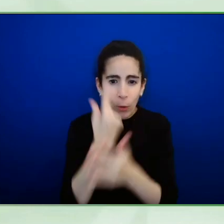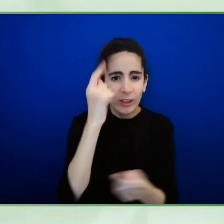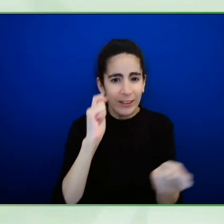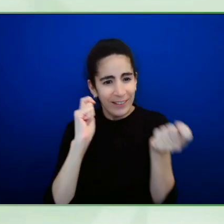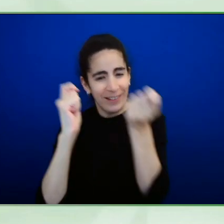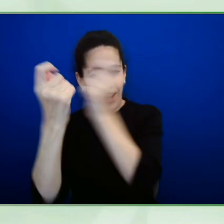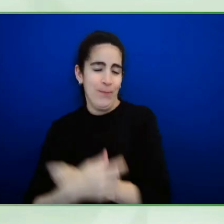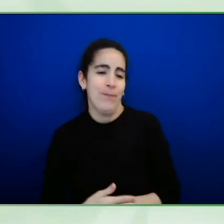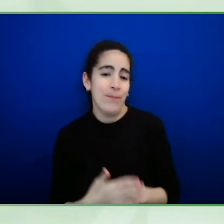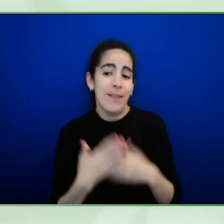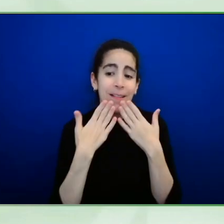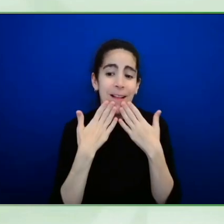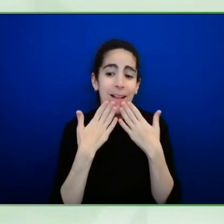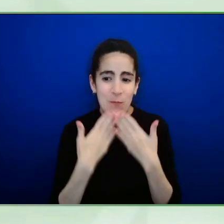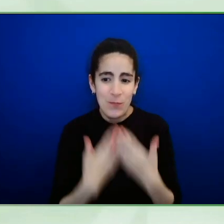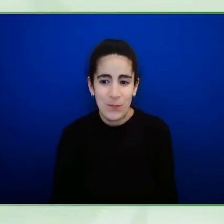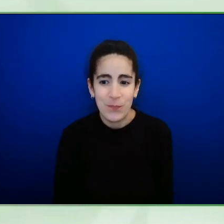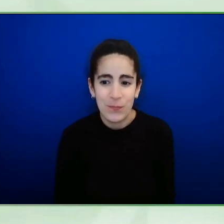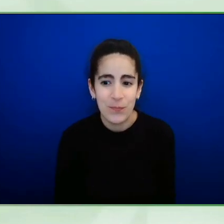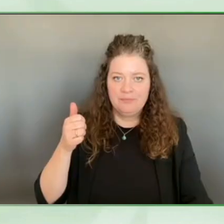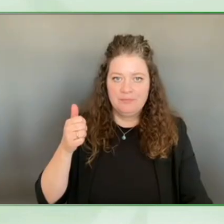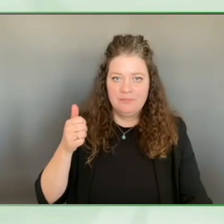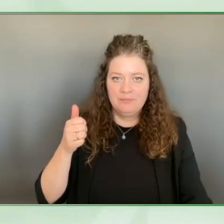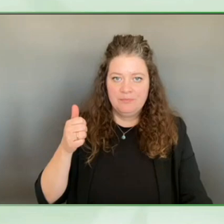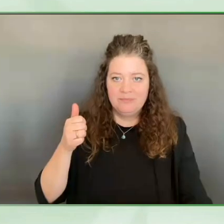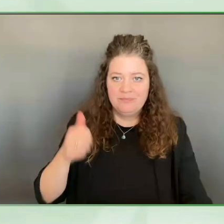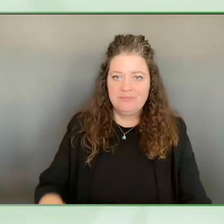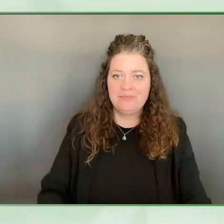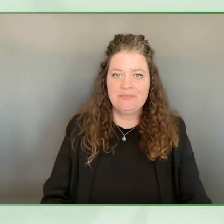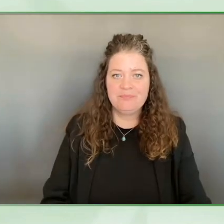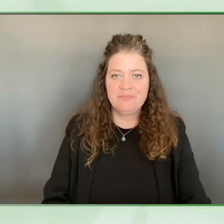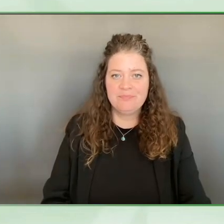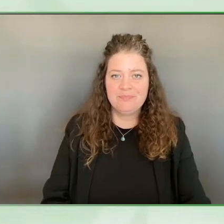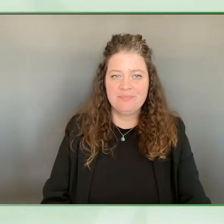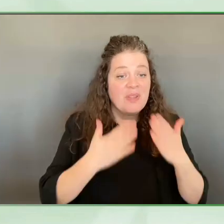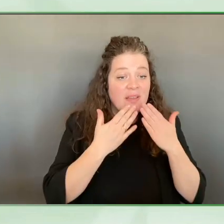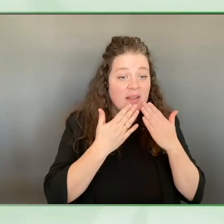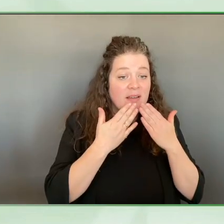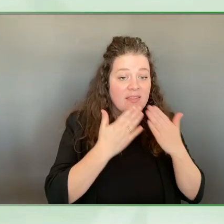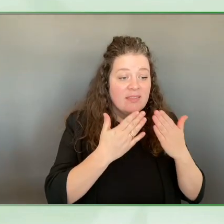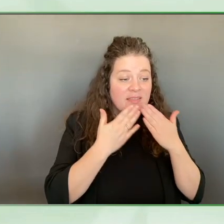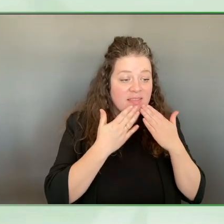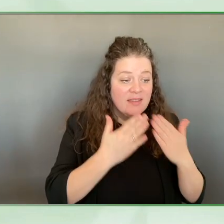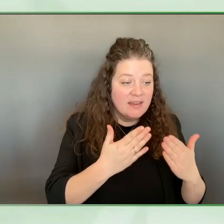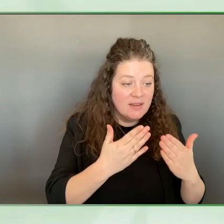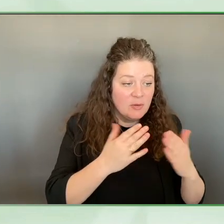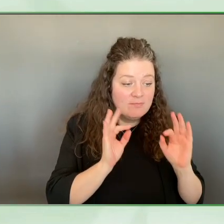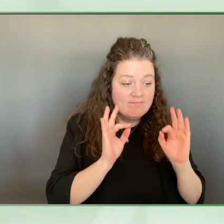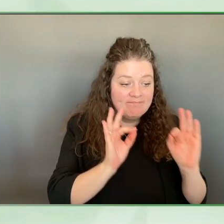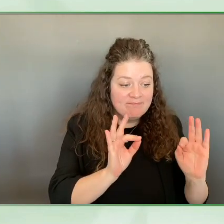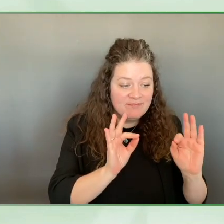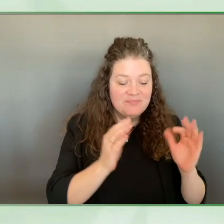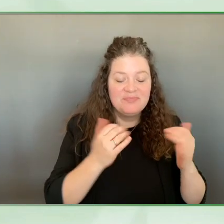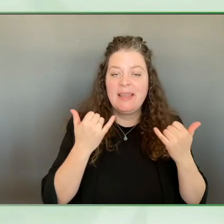Thank you so much, Martin. We are now going to be joined by our colleague Coleman, who